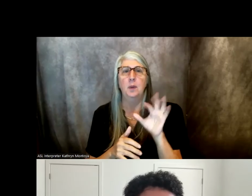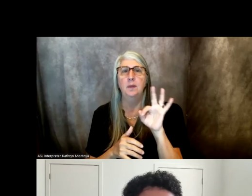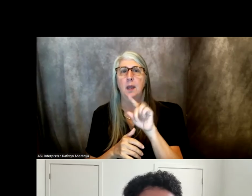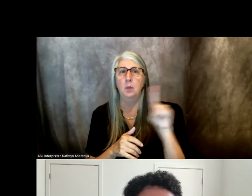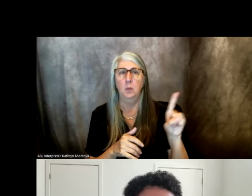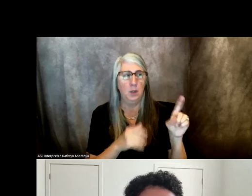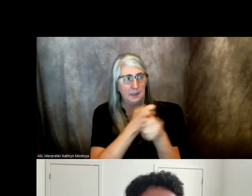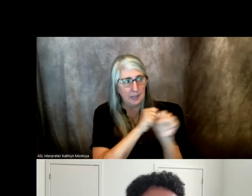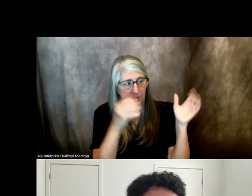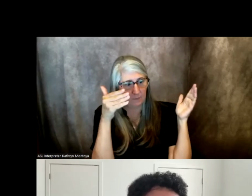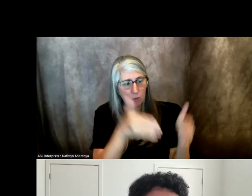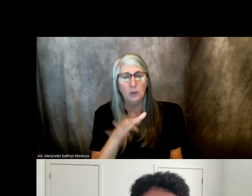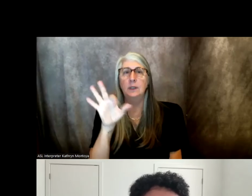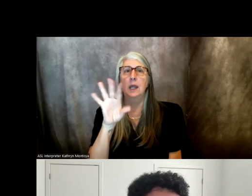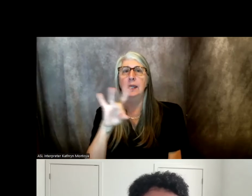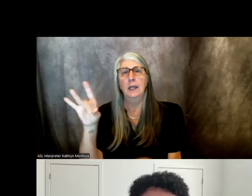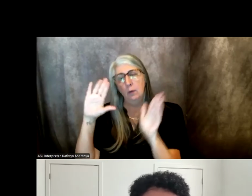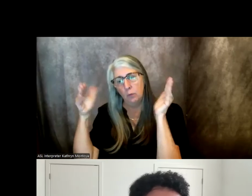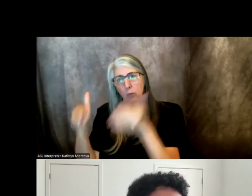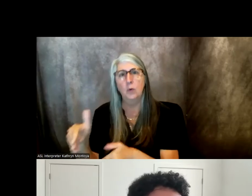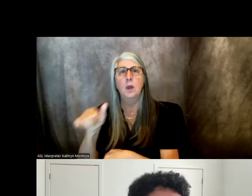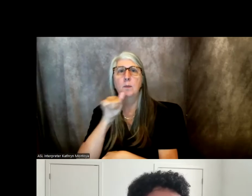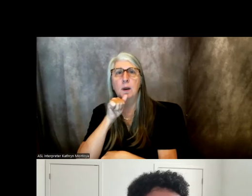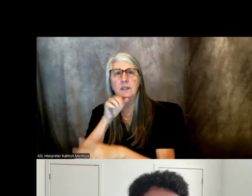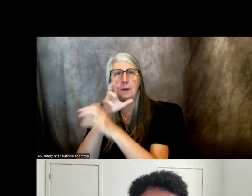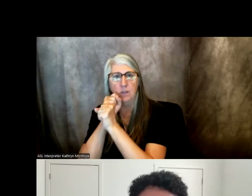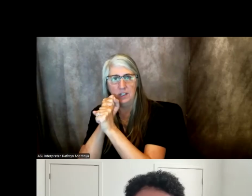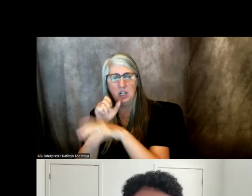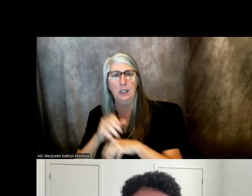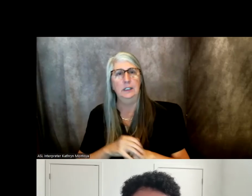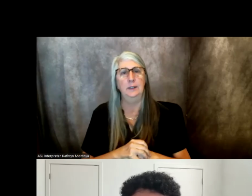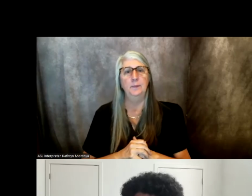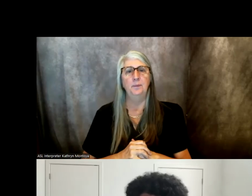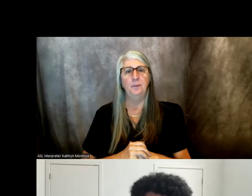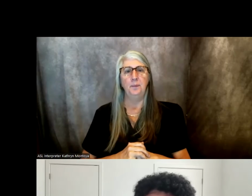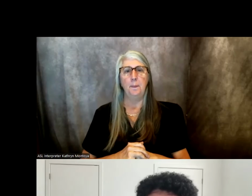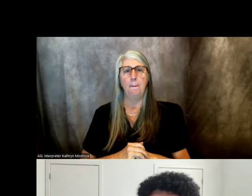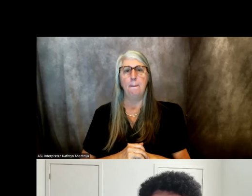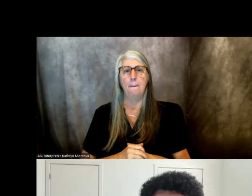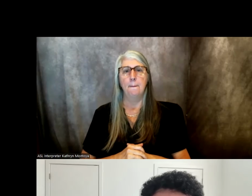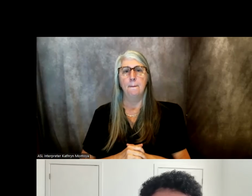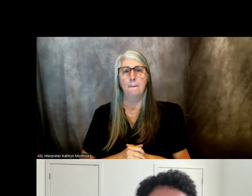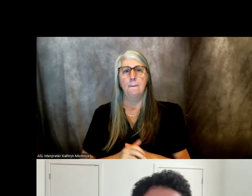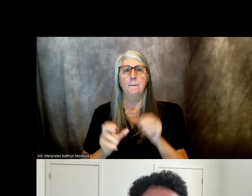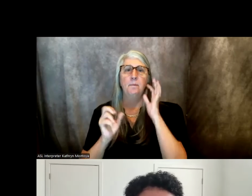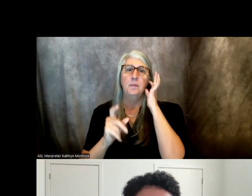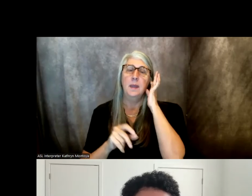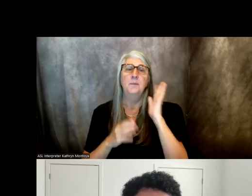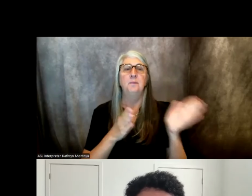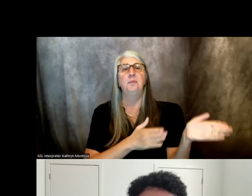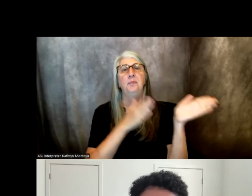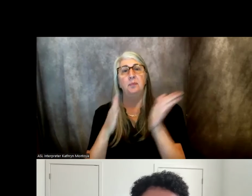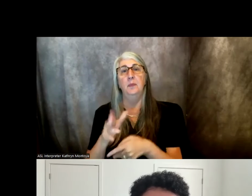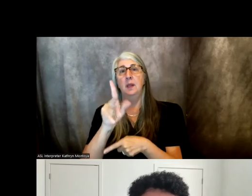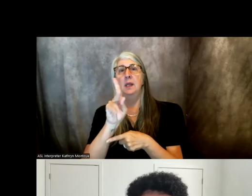more oriented toward privacy and confidentiality. All right, but on the key facilitator side, I know it sounds